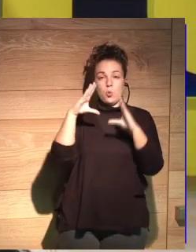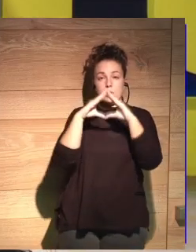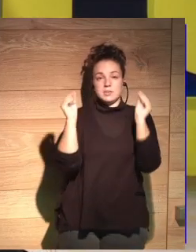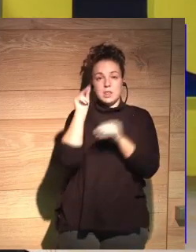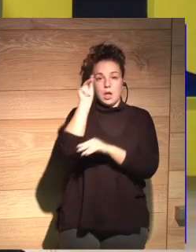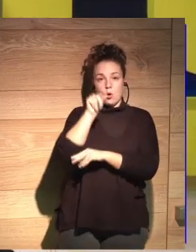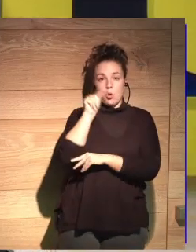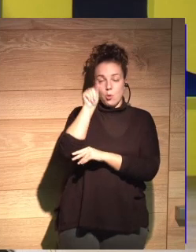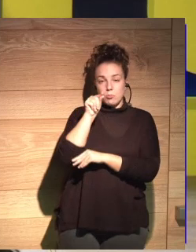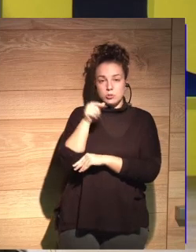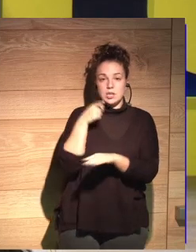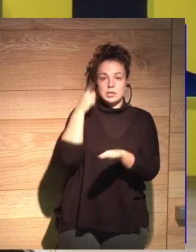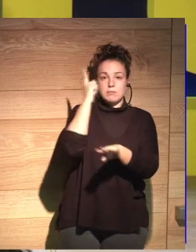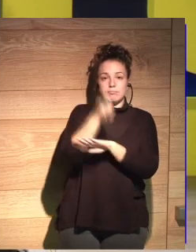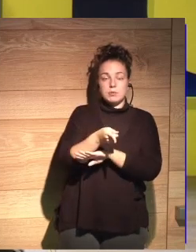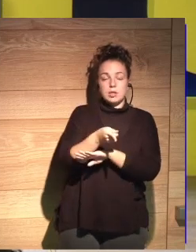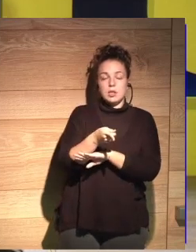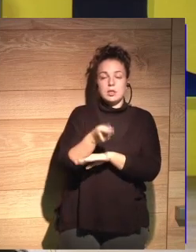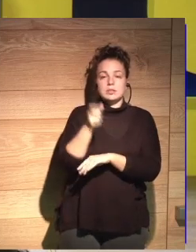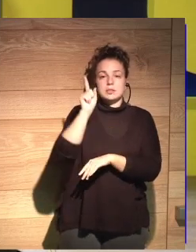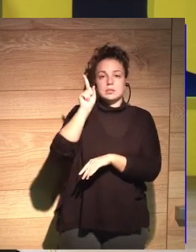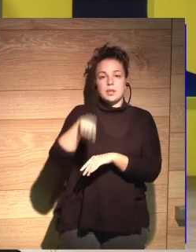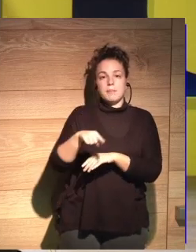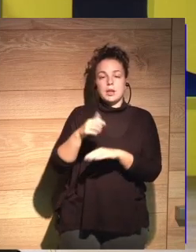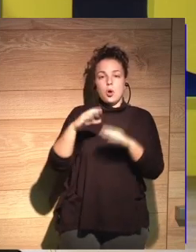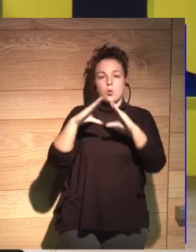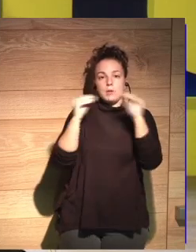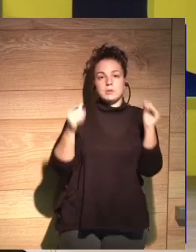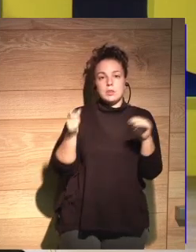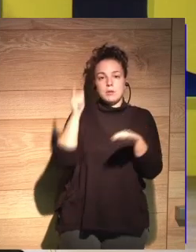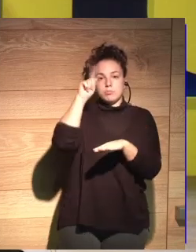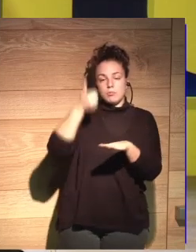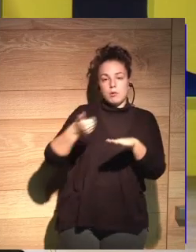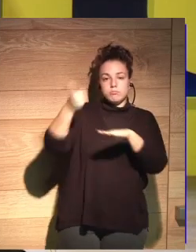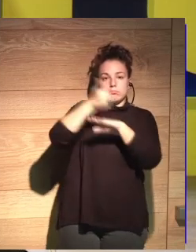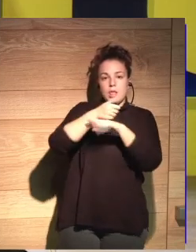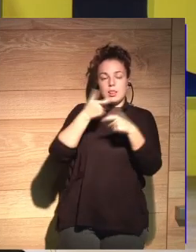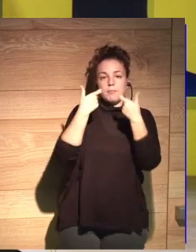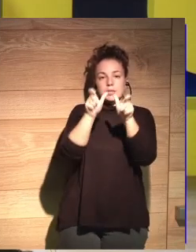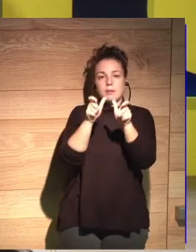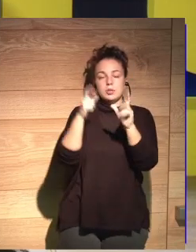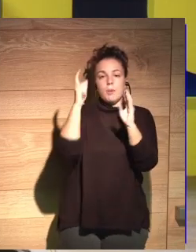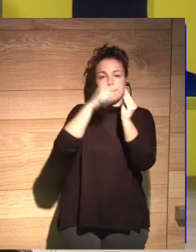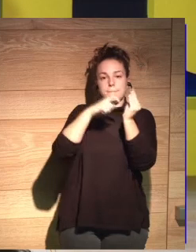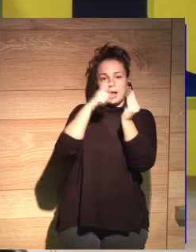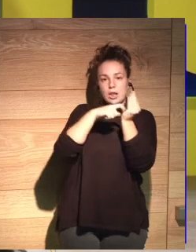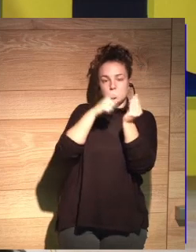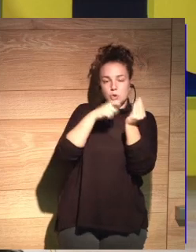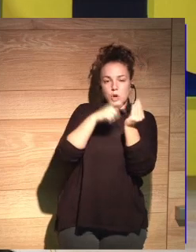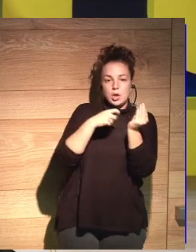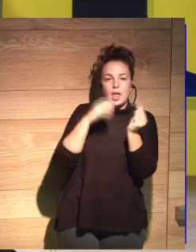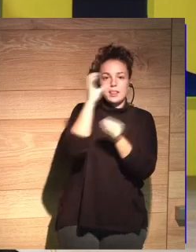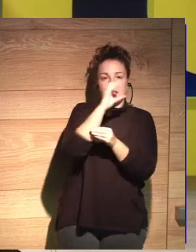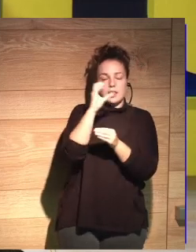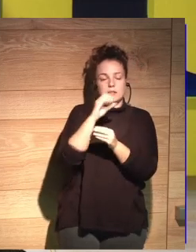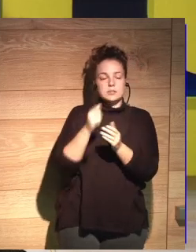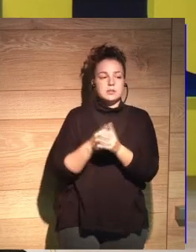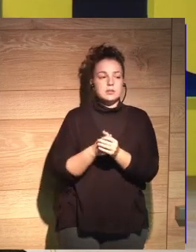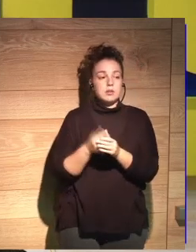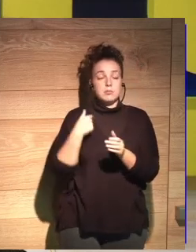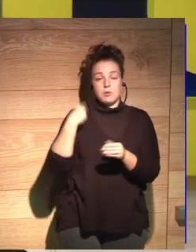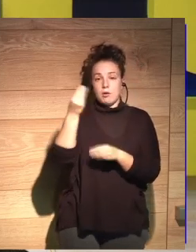He managed the Center of Evolution and Human Behaviors at this university. He's a professor at the paleontology department at the Faculty of Geological